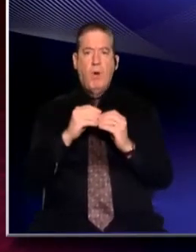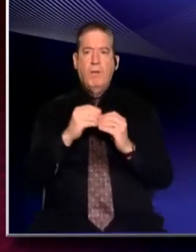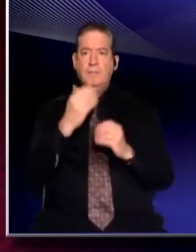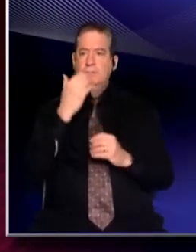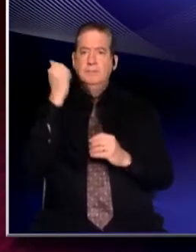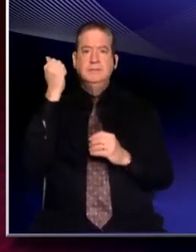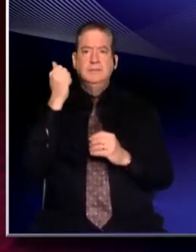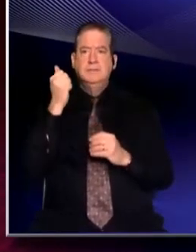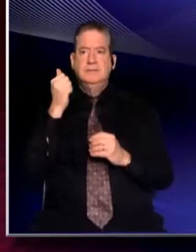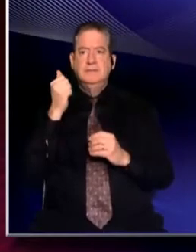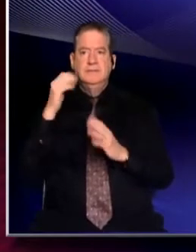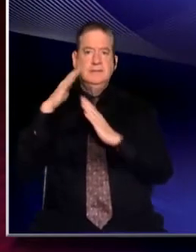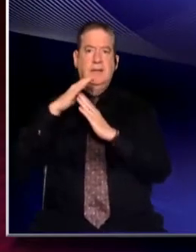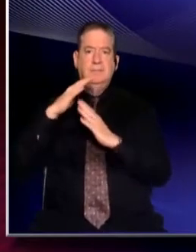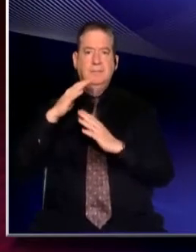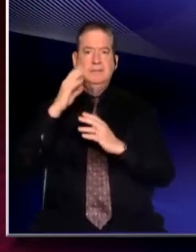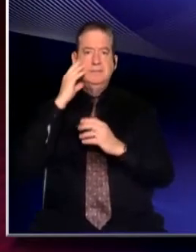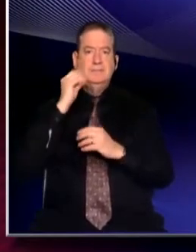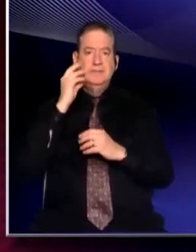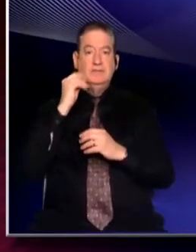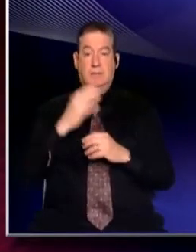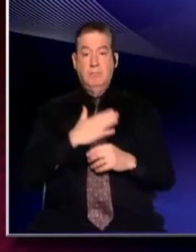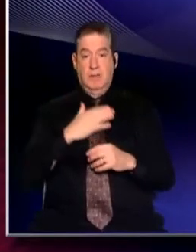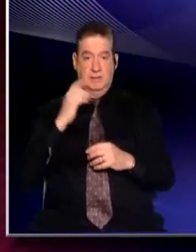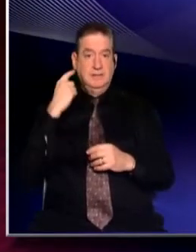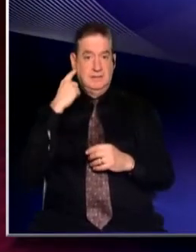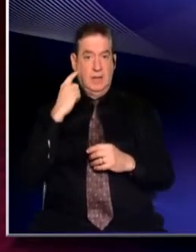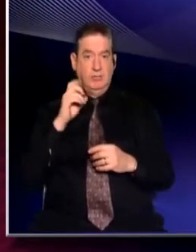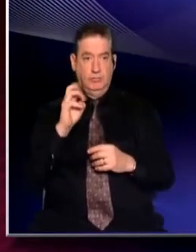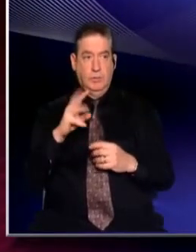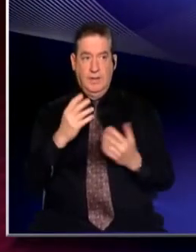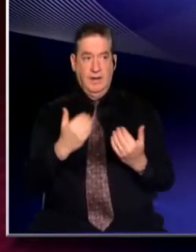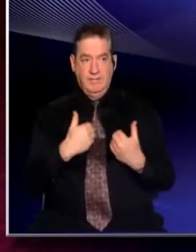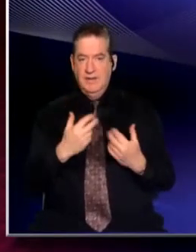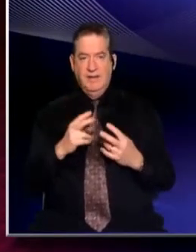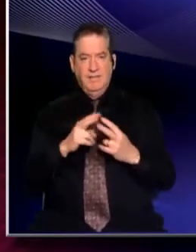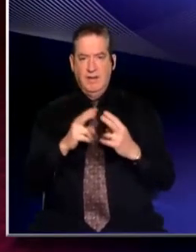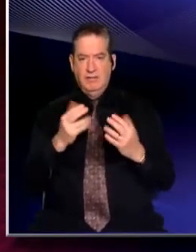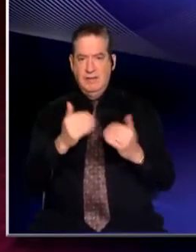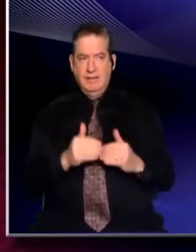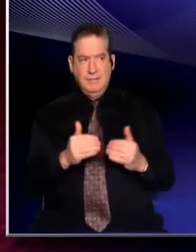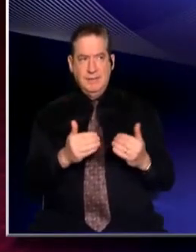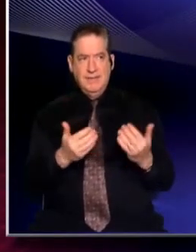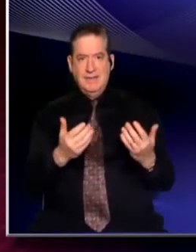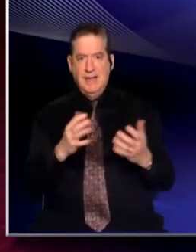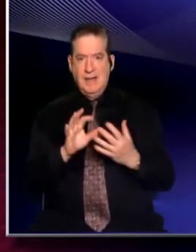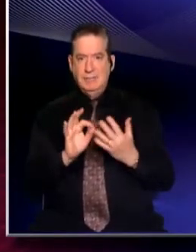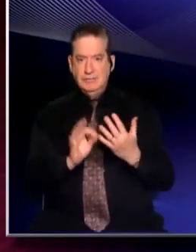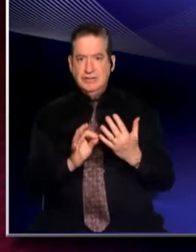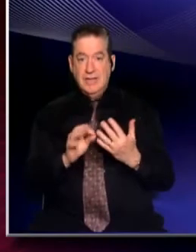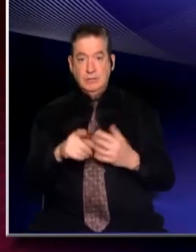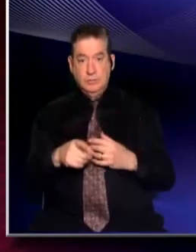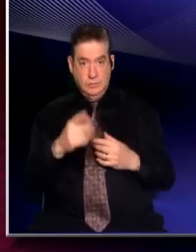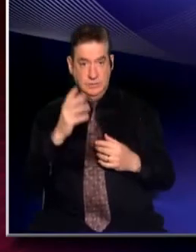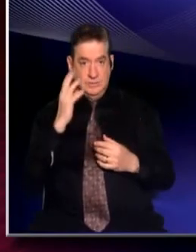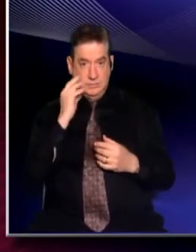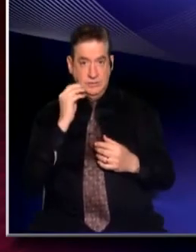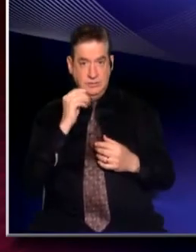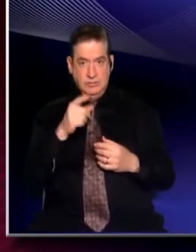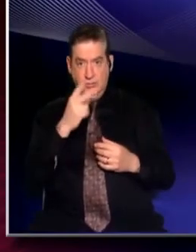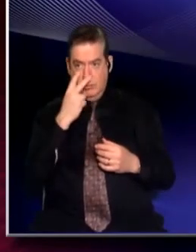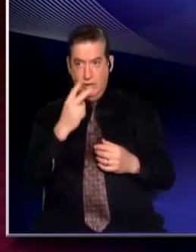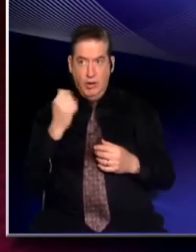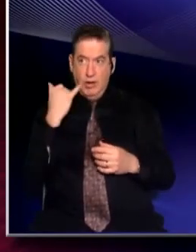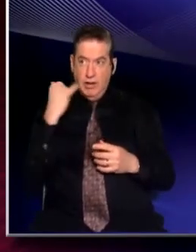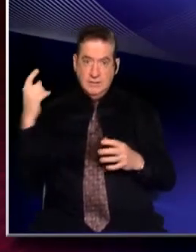than currently what my sound crew have. It's a very limited option that, as you experience, calls coming